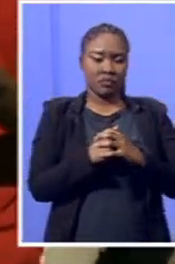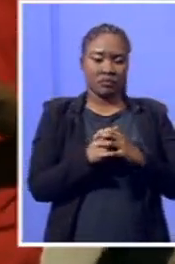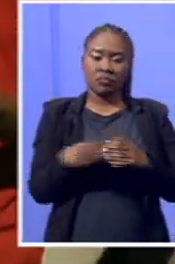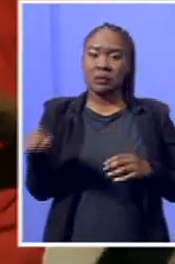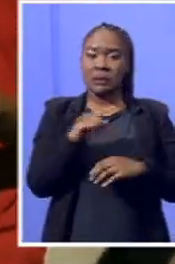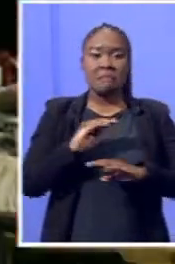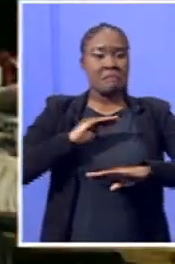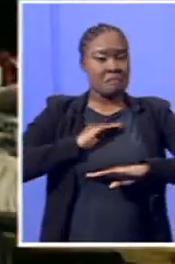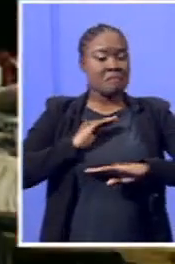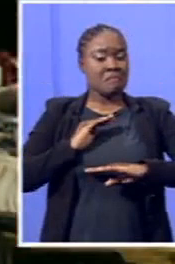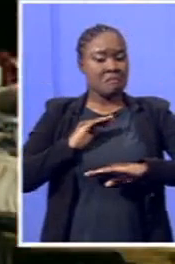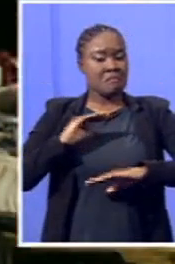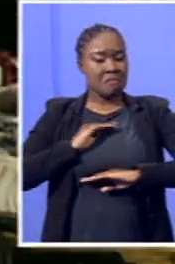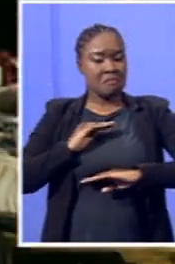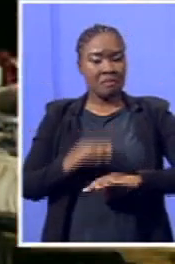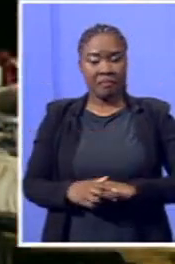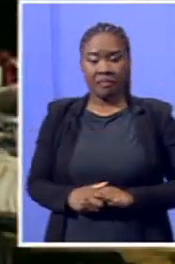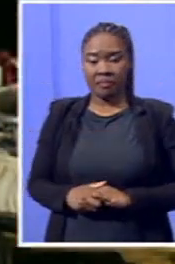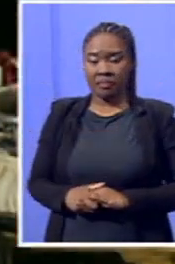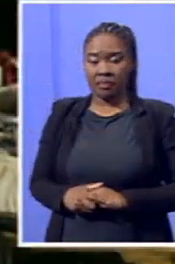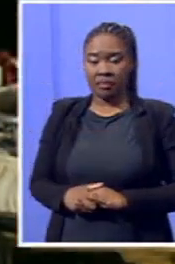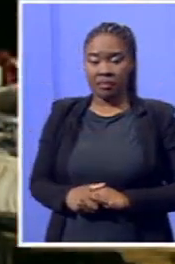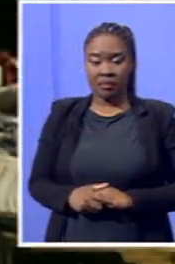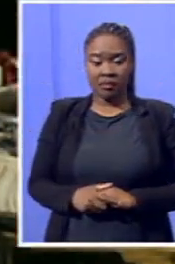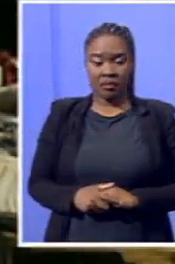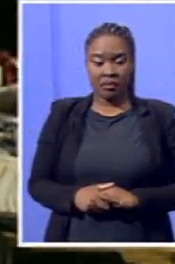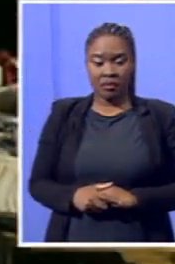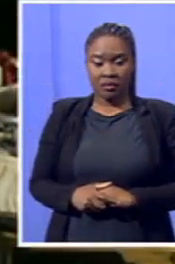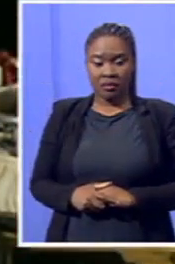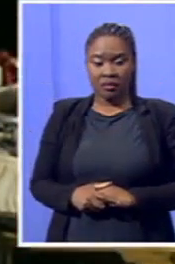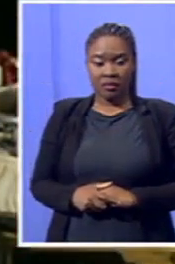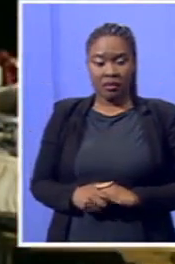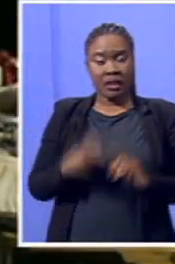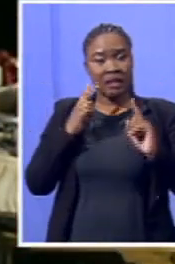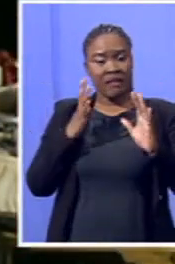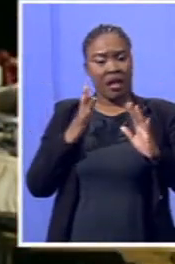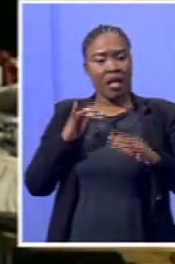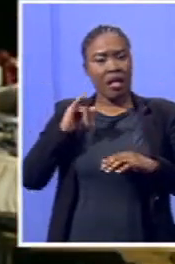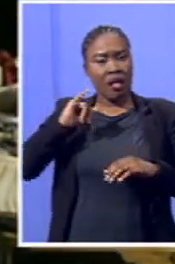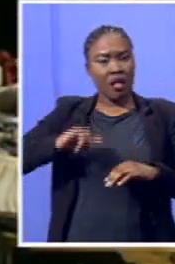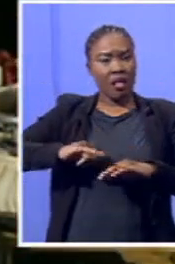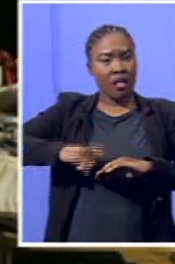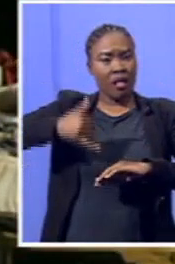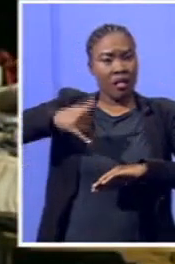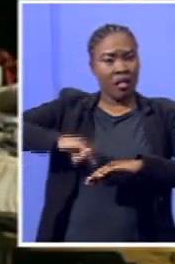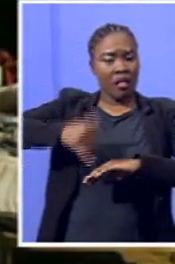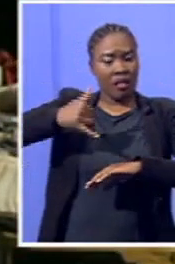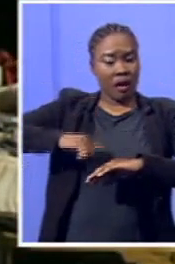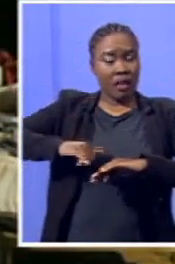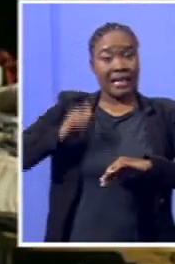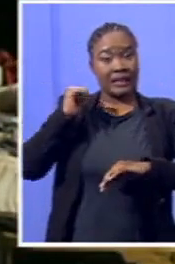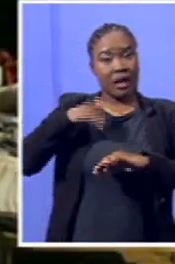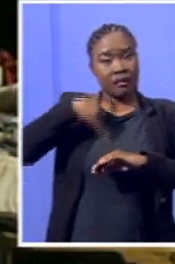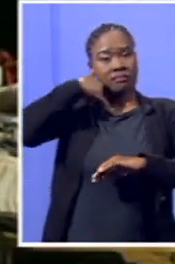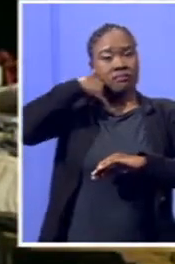they have received. To visit again, he didn't pick up the phone. He started to pick the phone yesterday. He